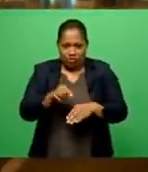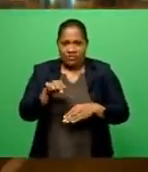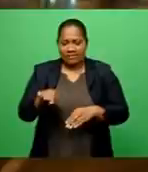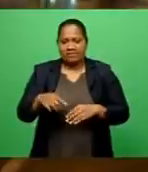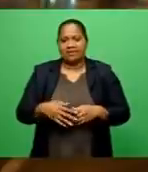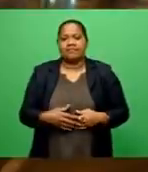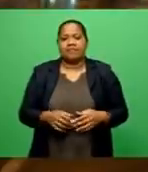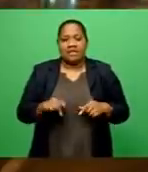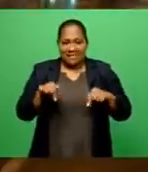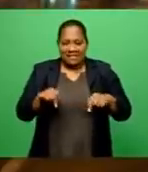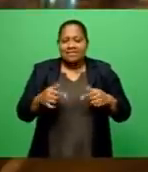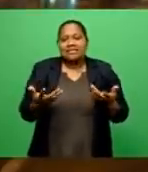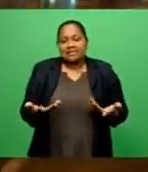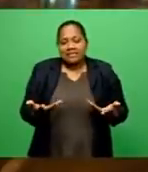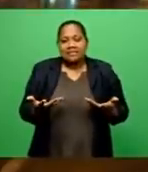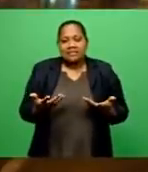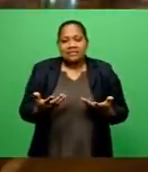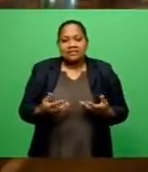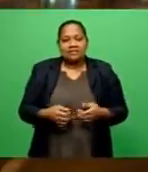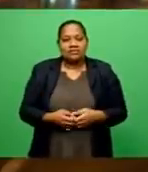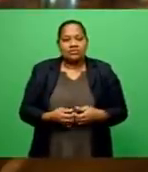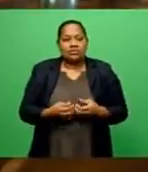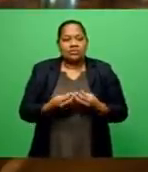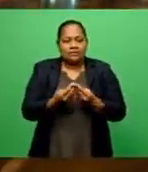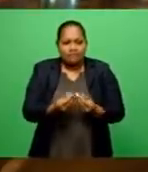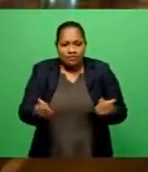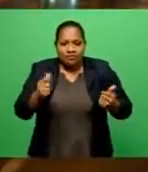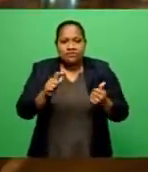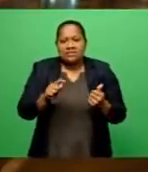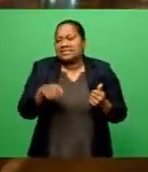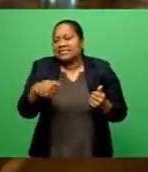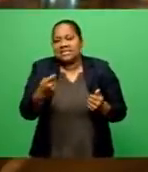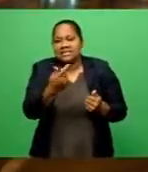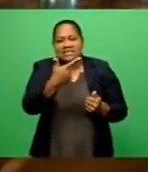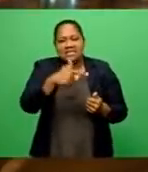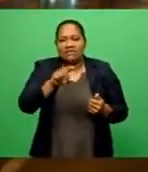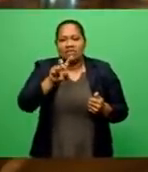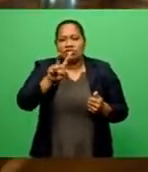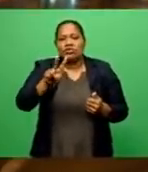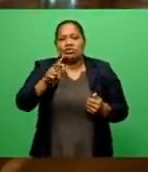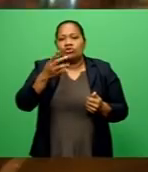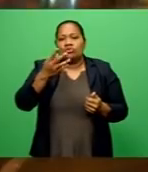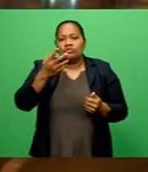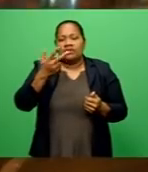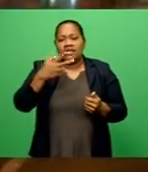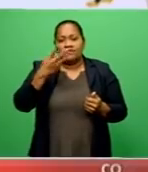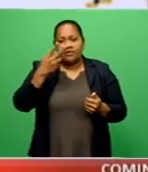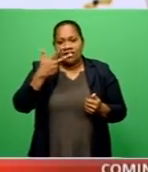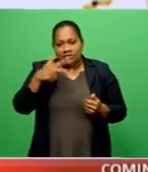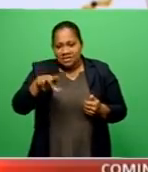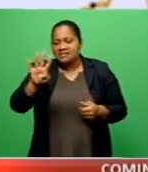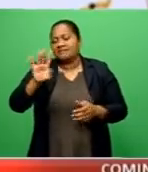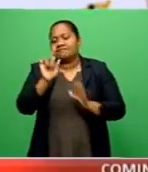and this is expected to be solved in the next 72 to 84 hours as well, Edwin.